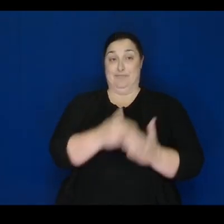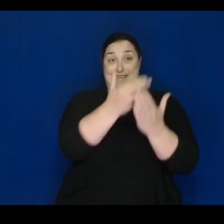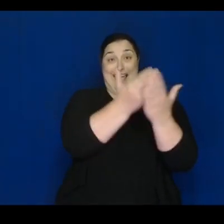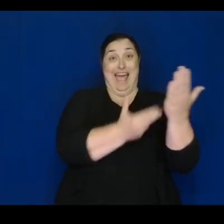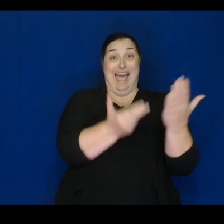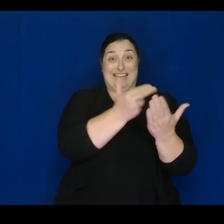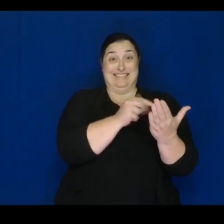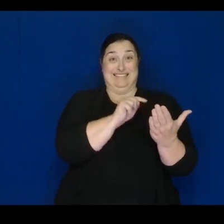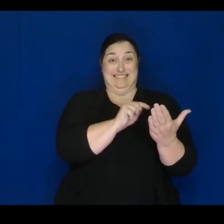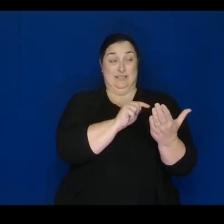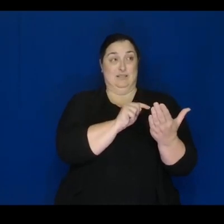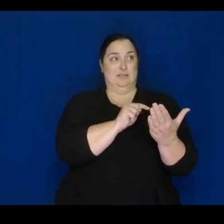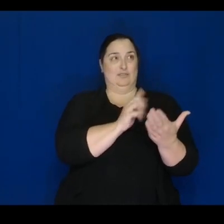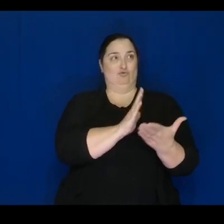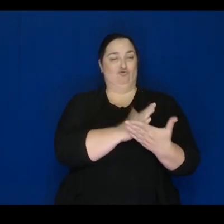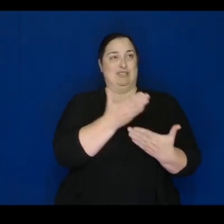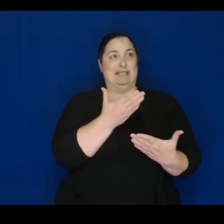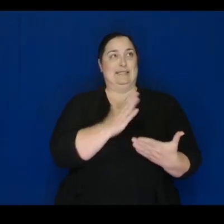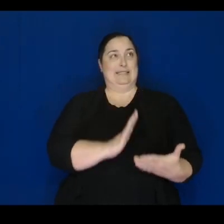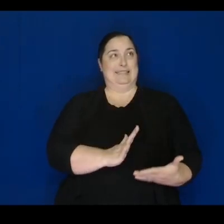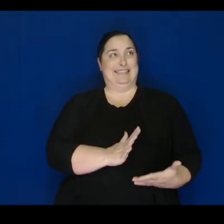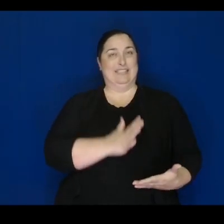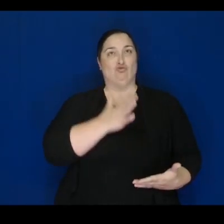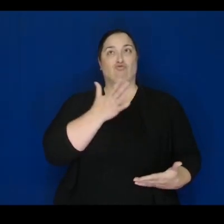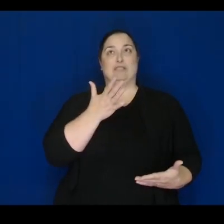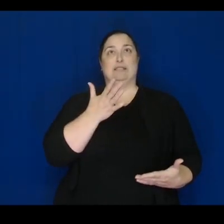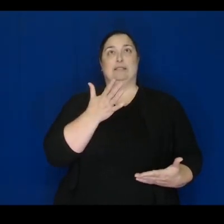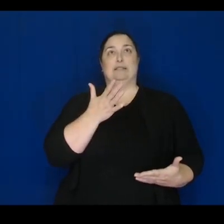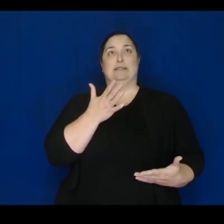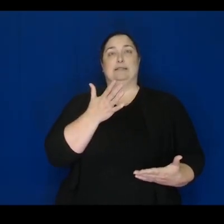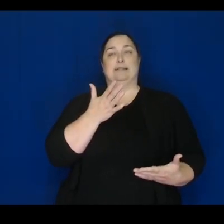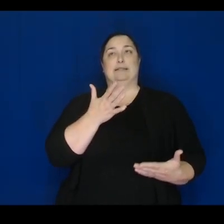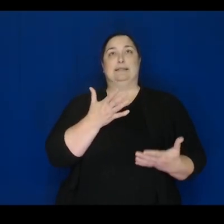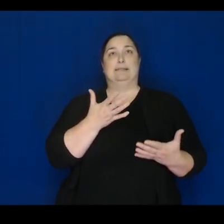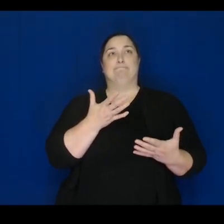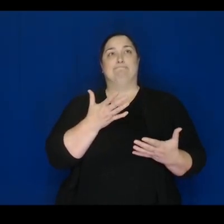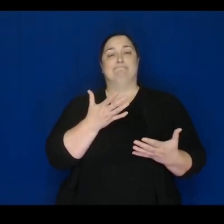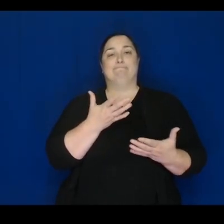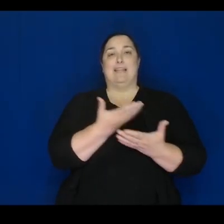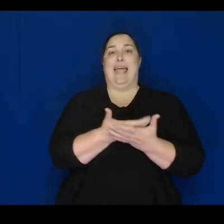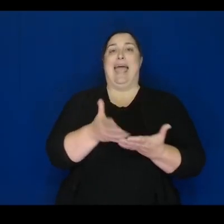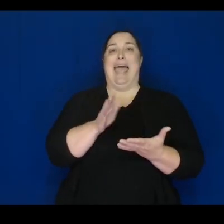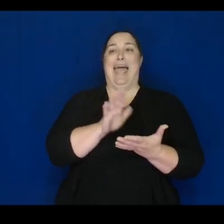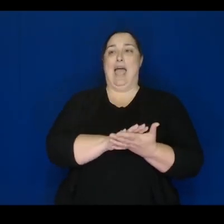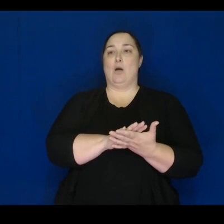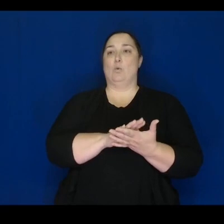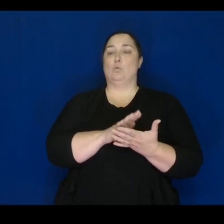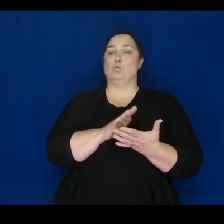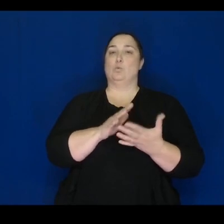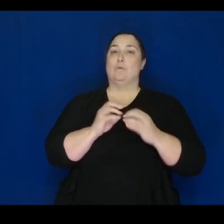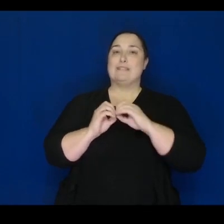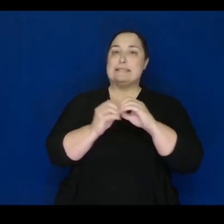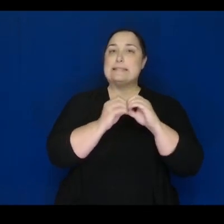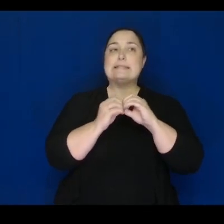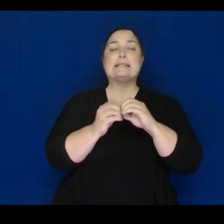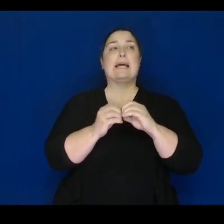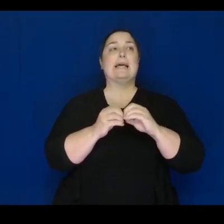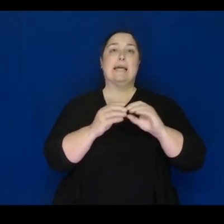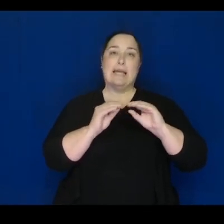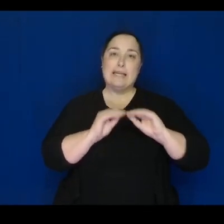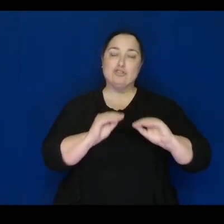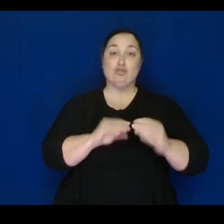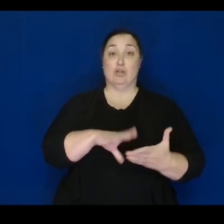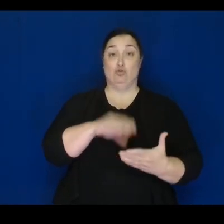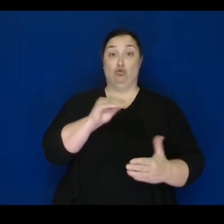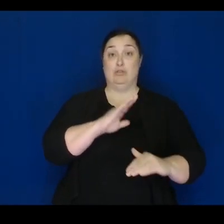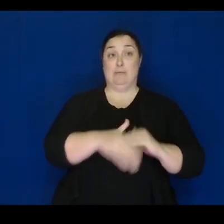really a really interesting way for us to really facilitate and educate students